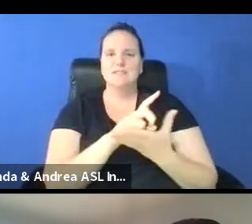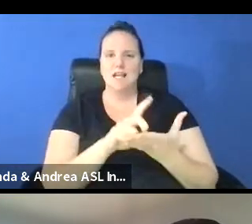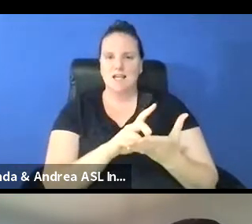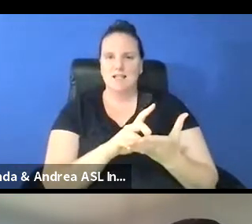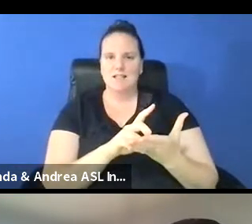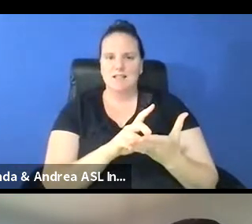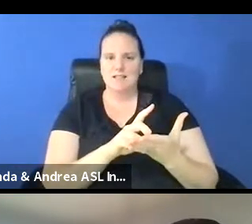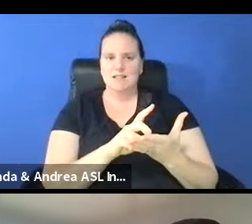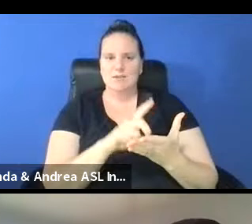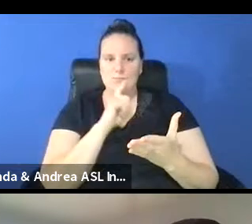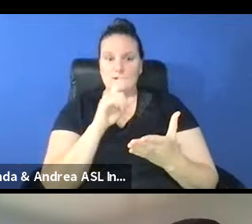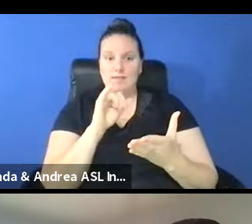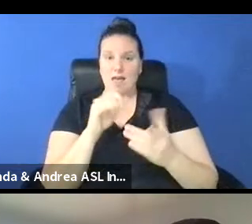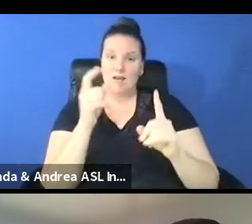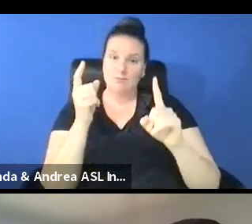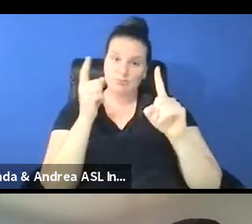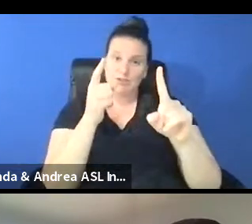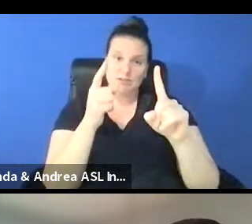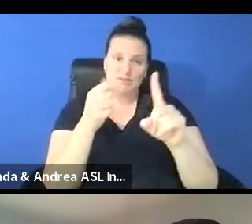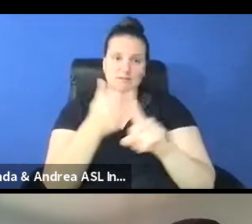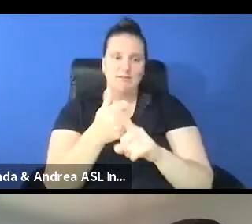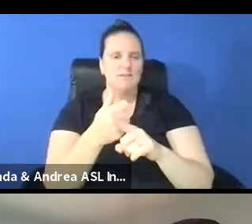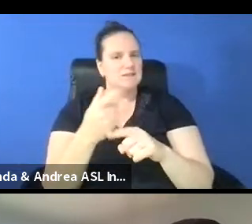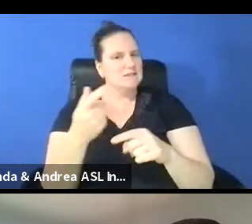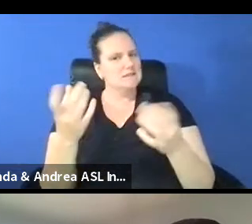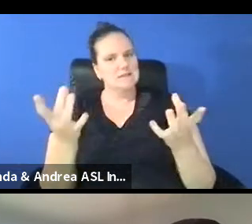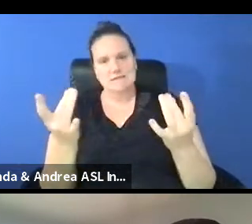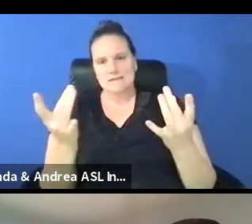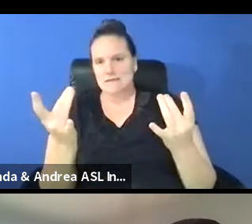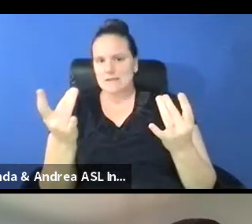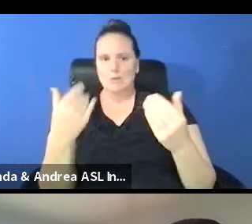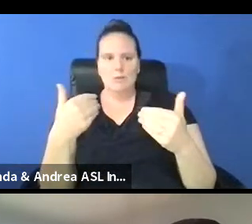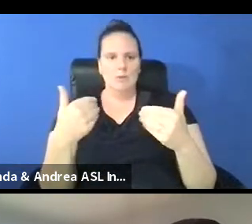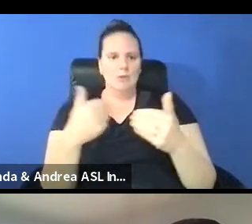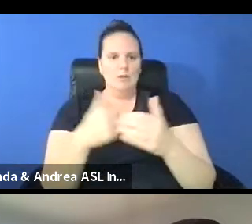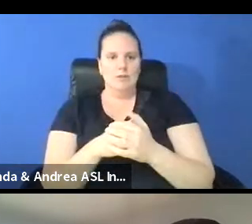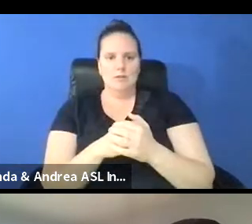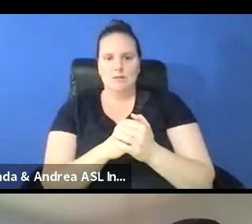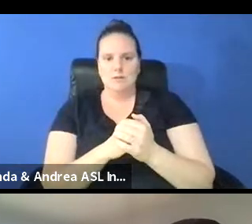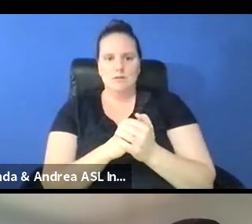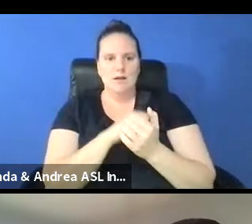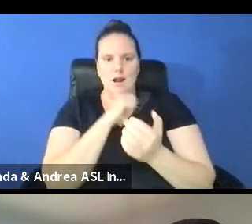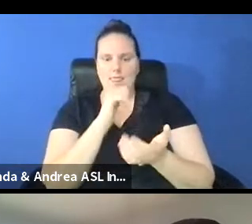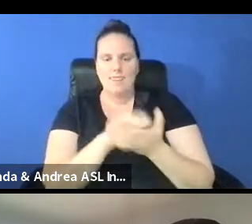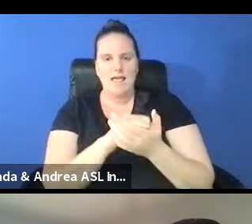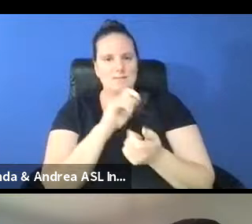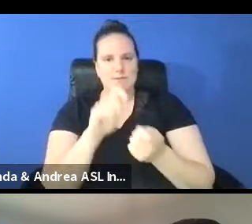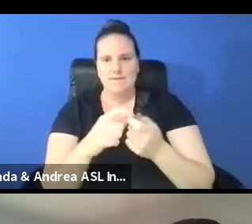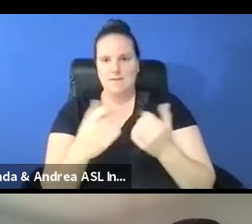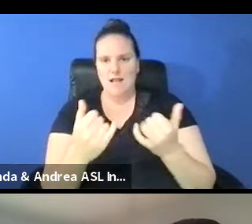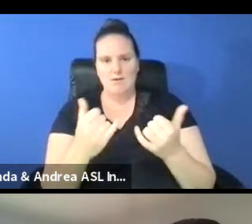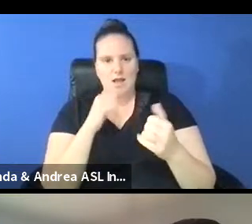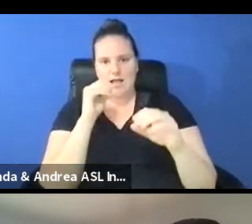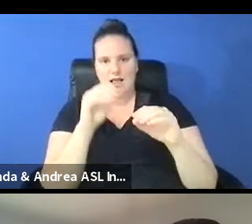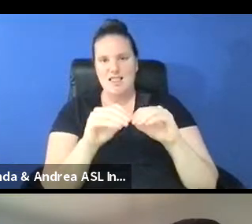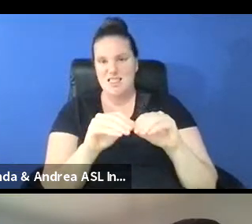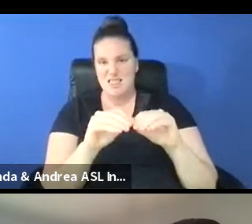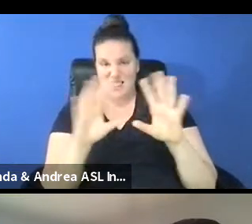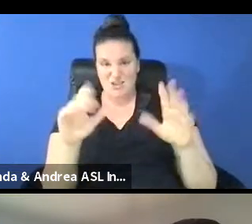that objective itself is kind of tricky. It's not that specific right now, not that clear to